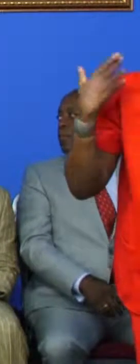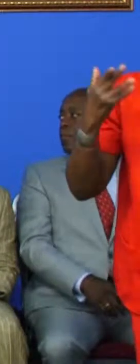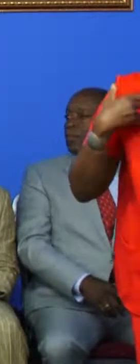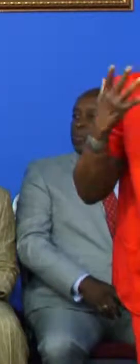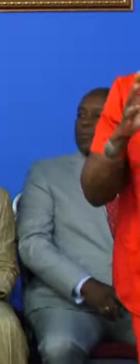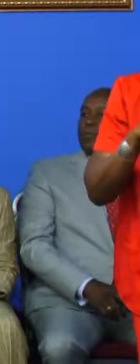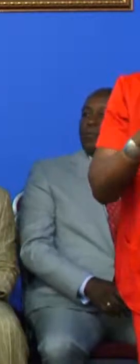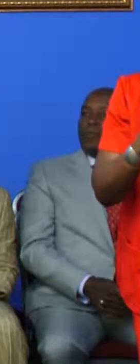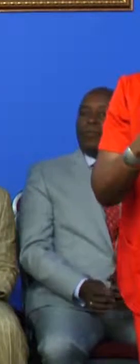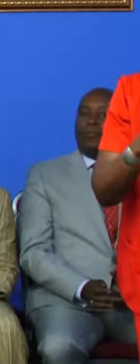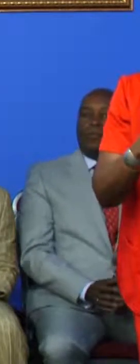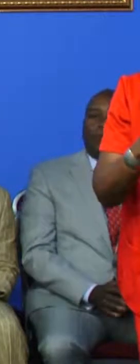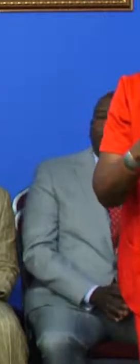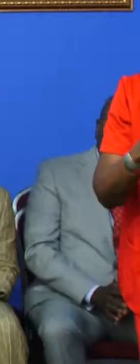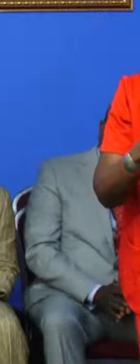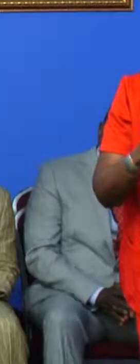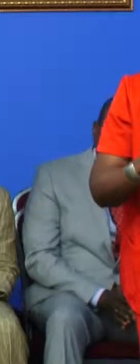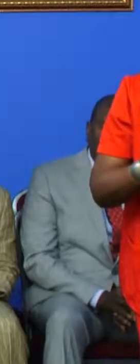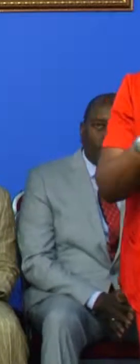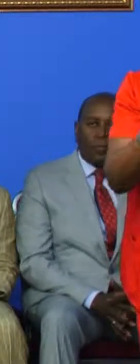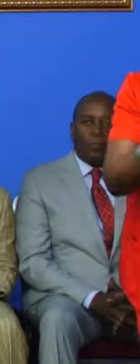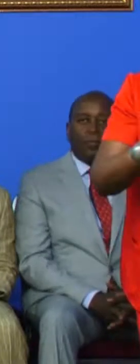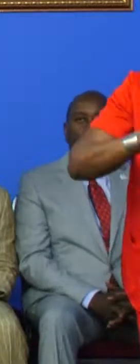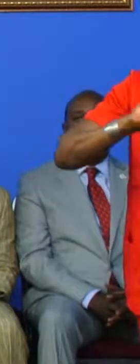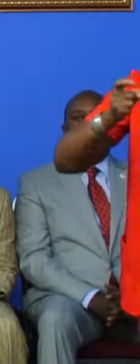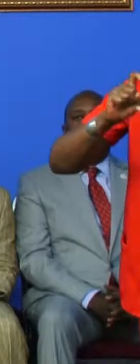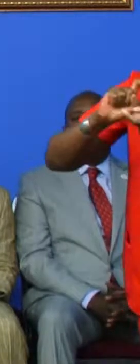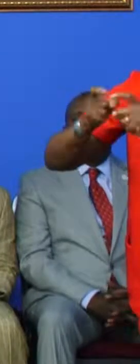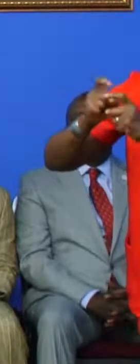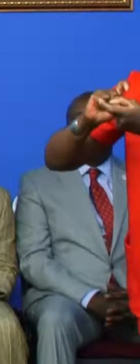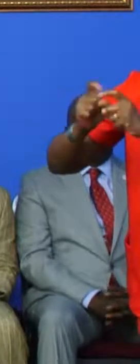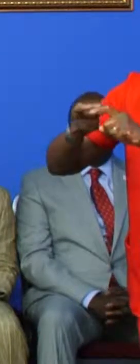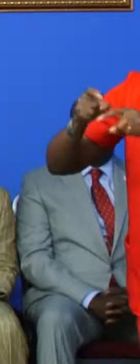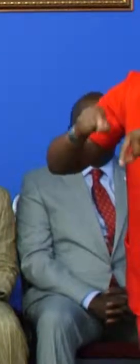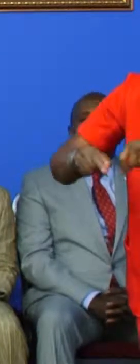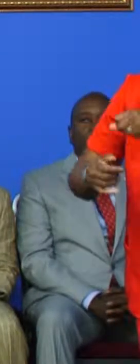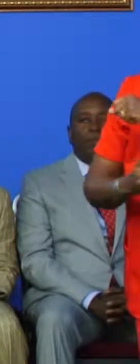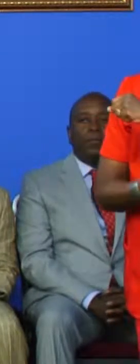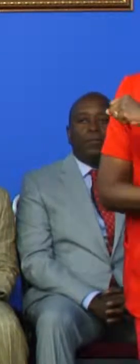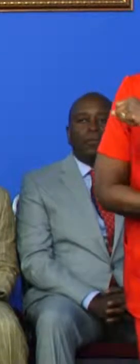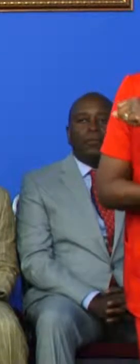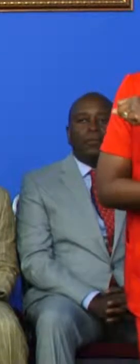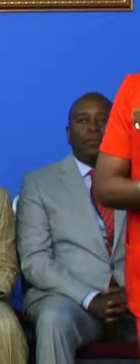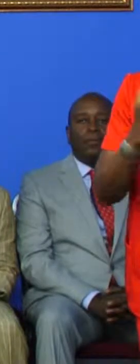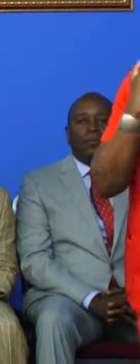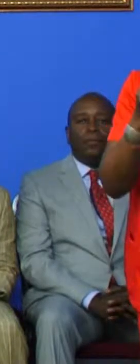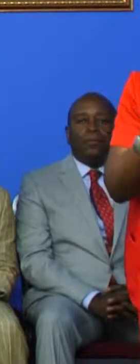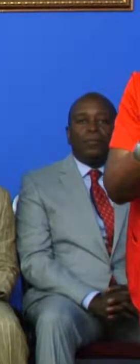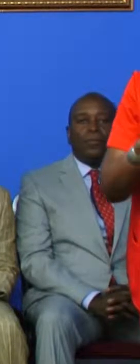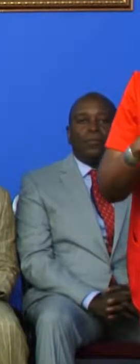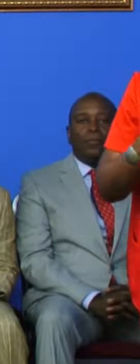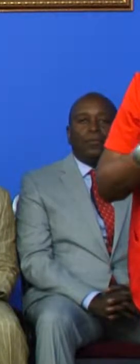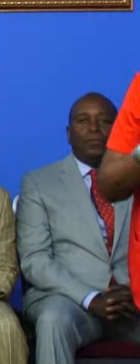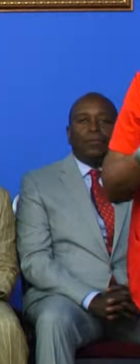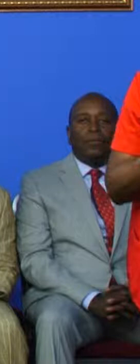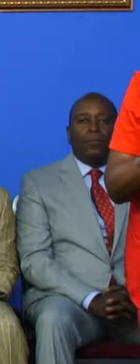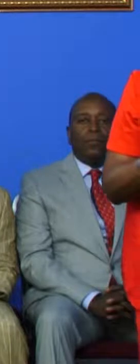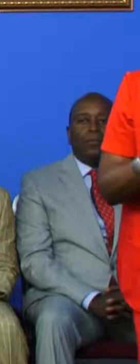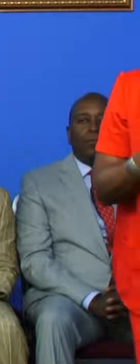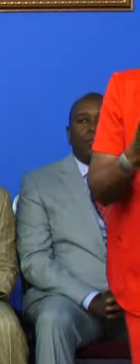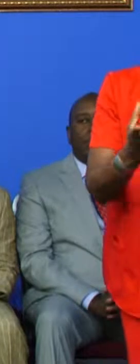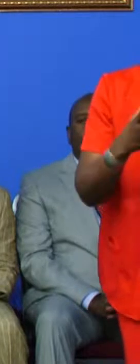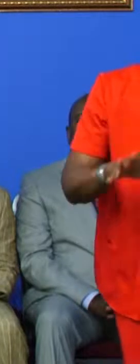change in this country. Please join us for inquiries, or if you are interested in hosting a huddle,